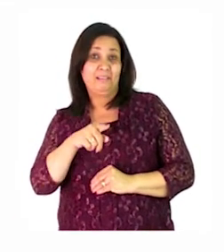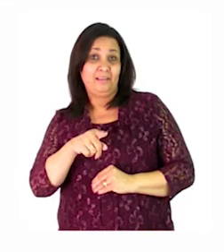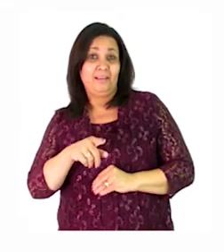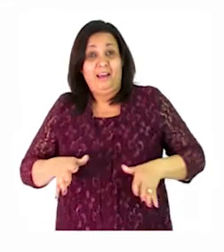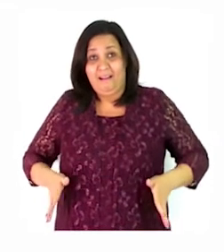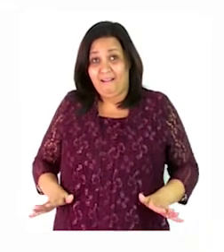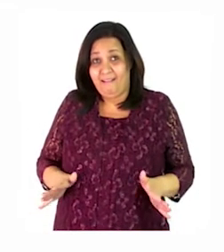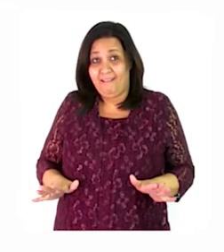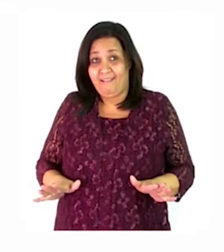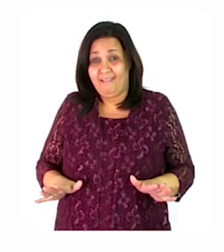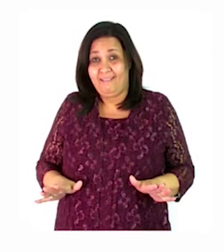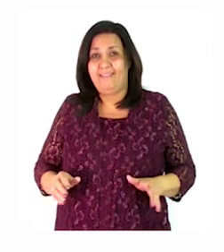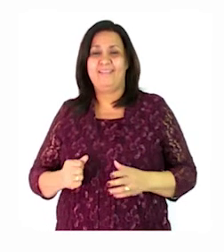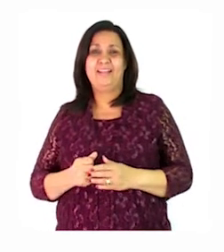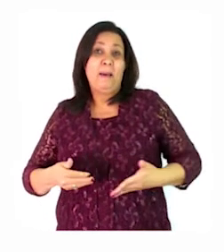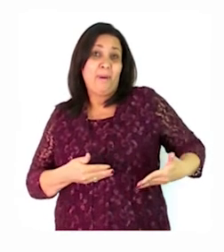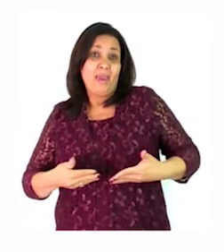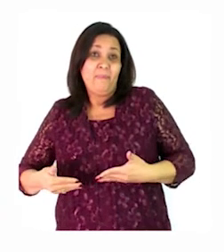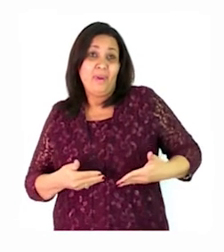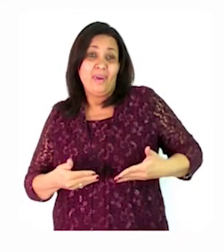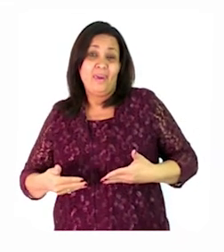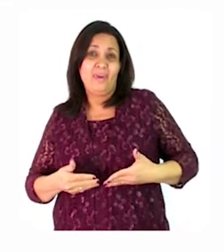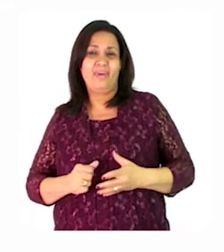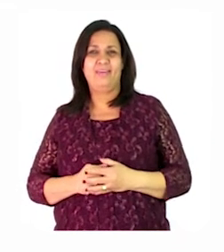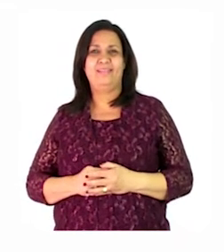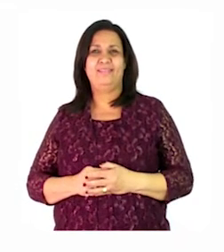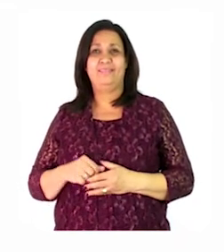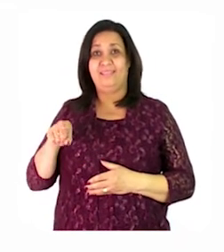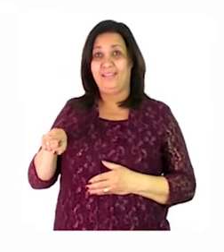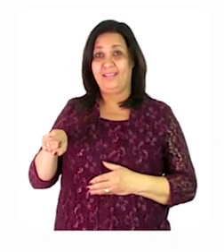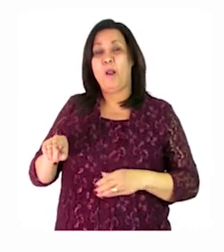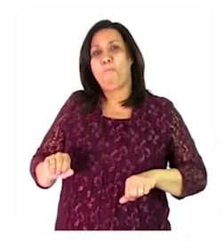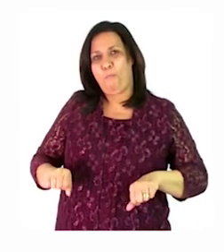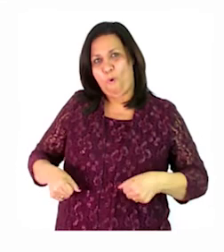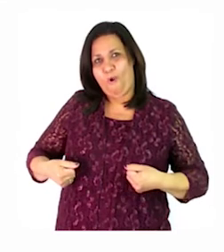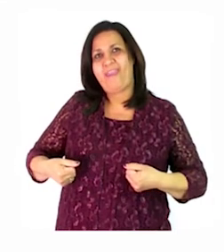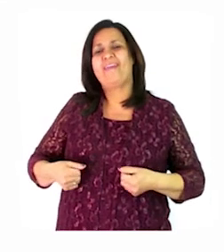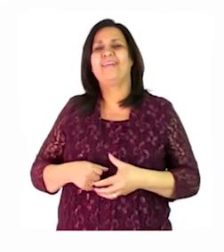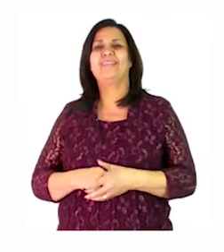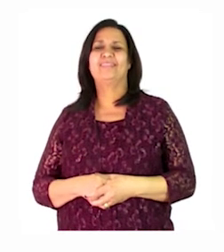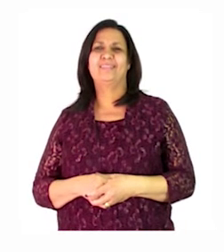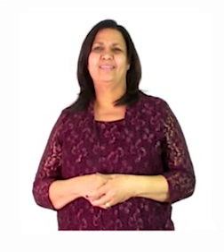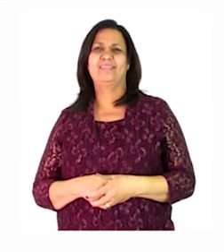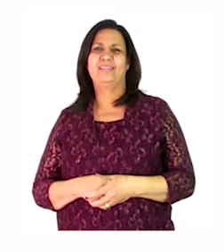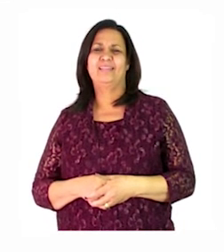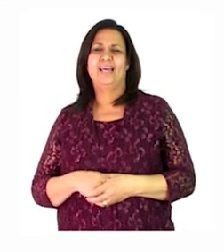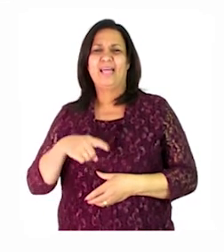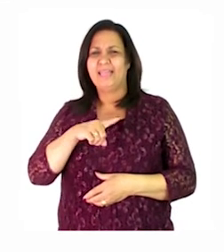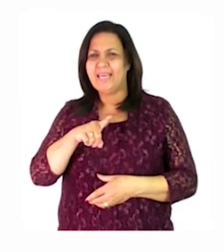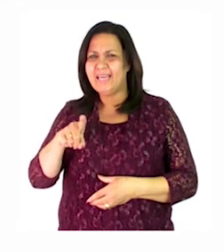girl, a baby, and a boy. And